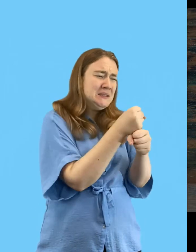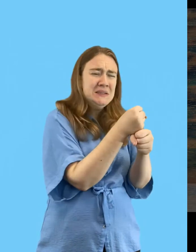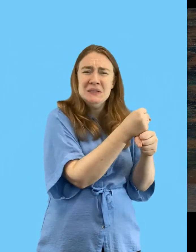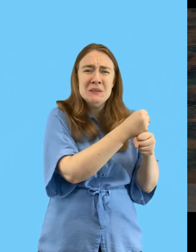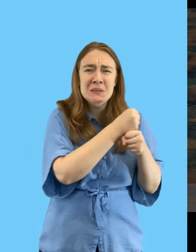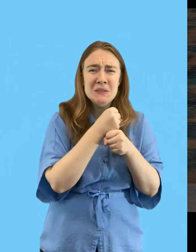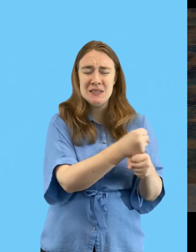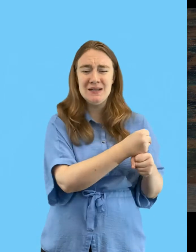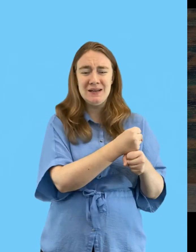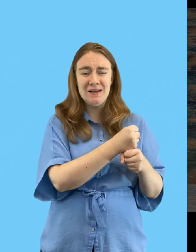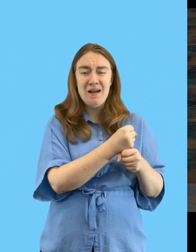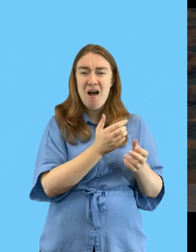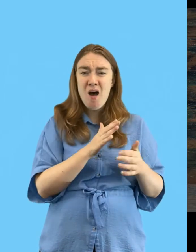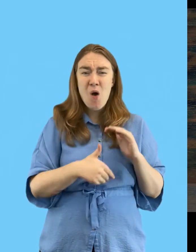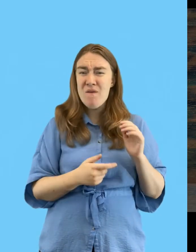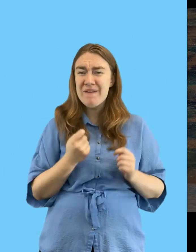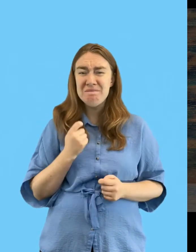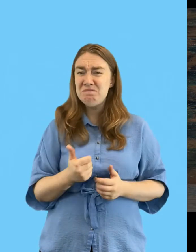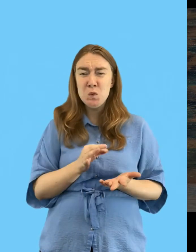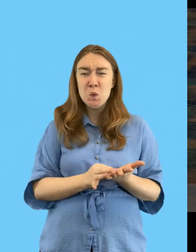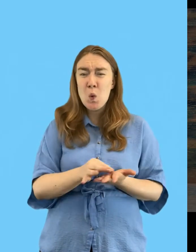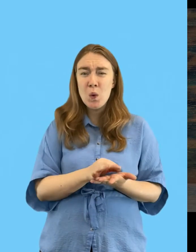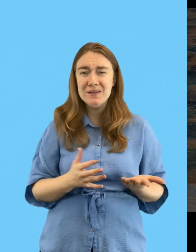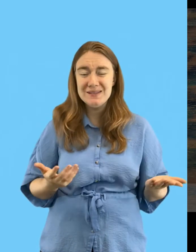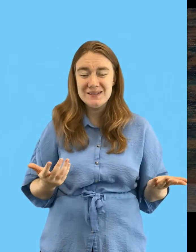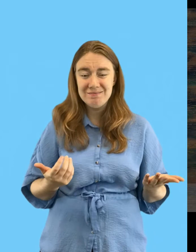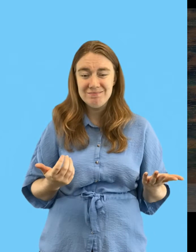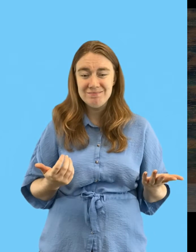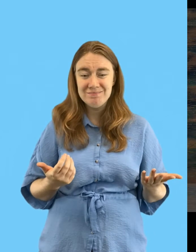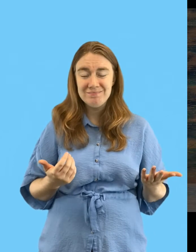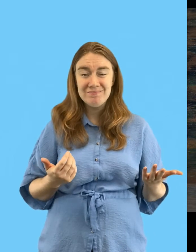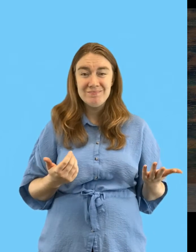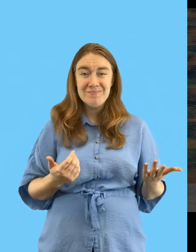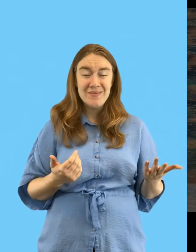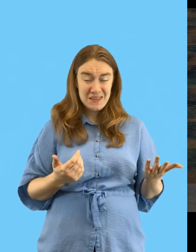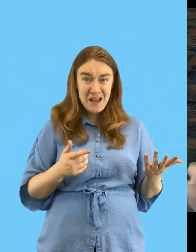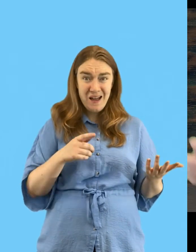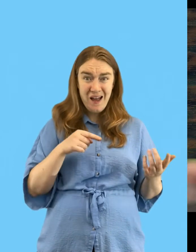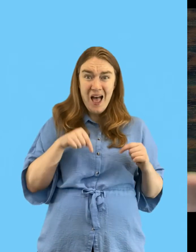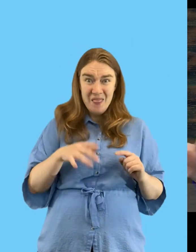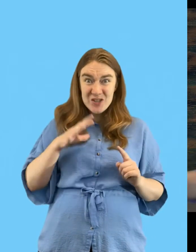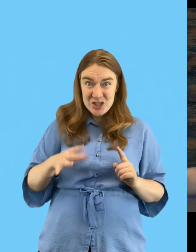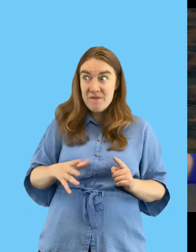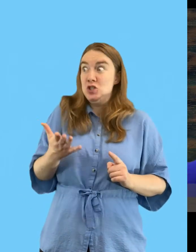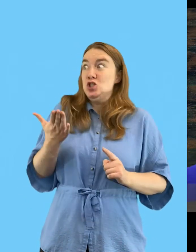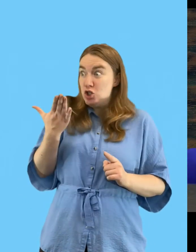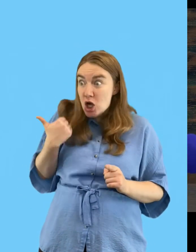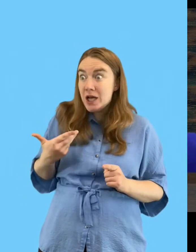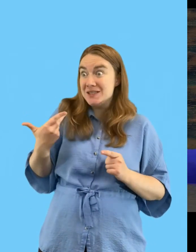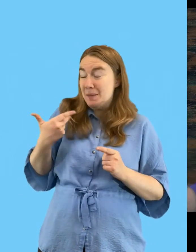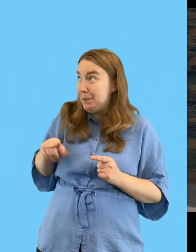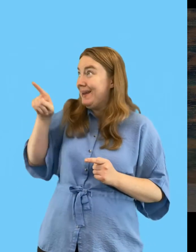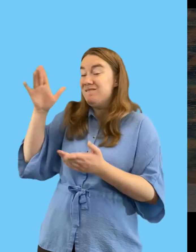him over a few quid. This recipient of one of the most generous acts